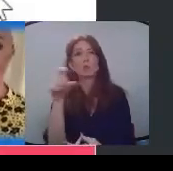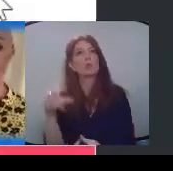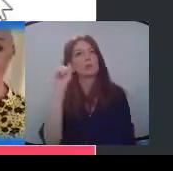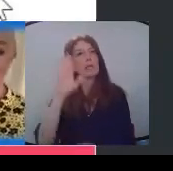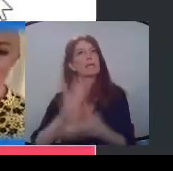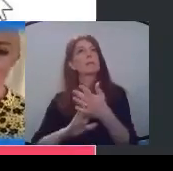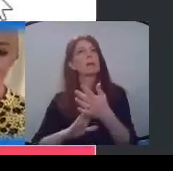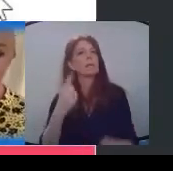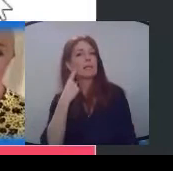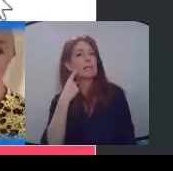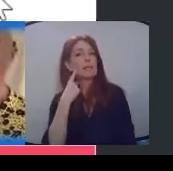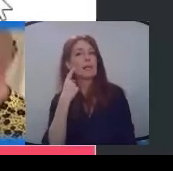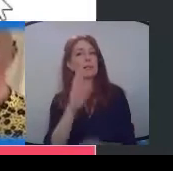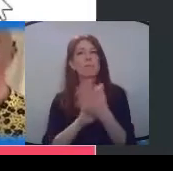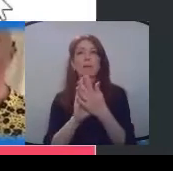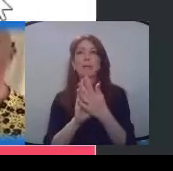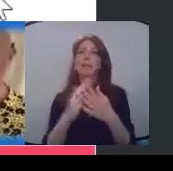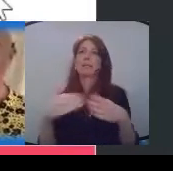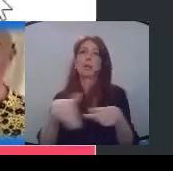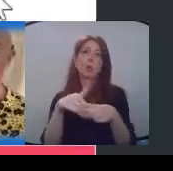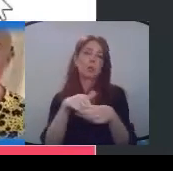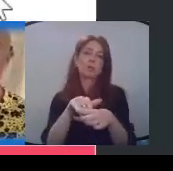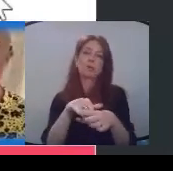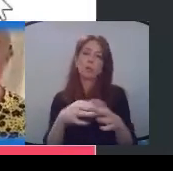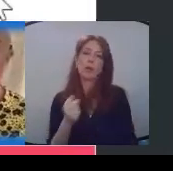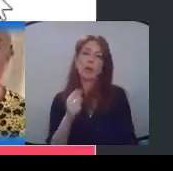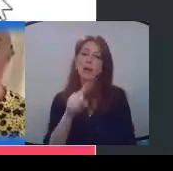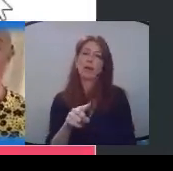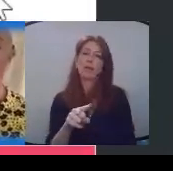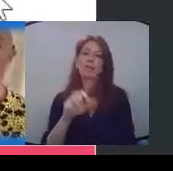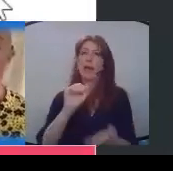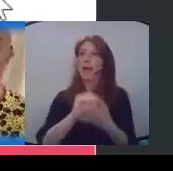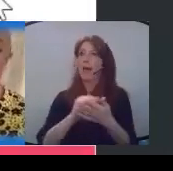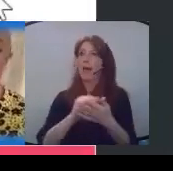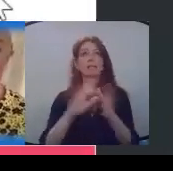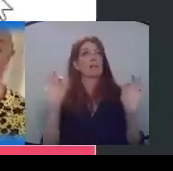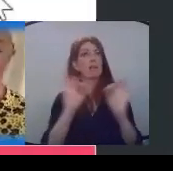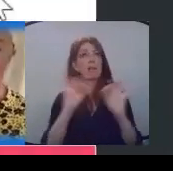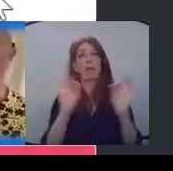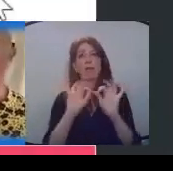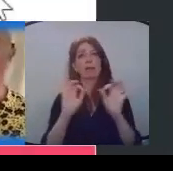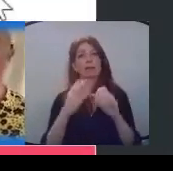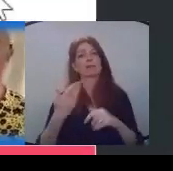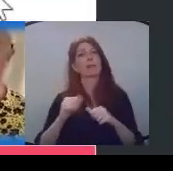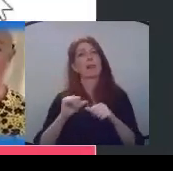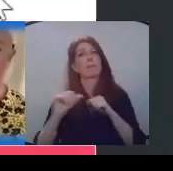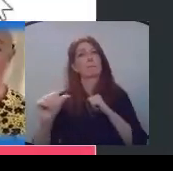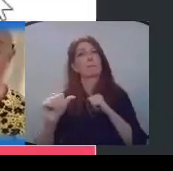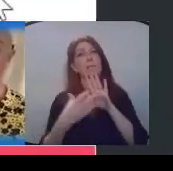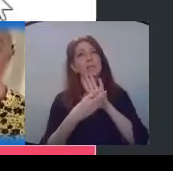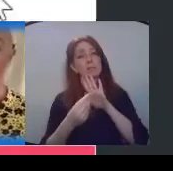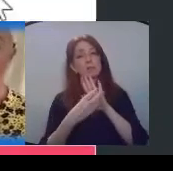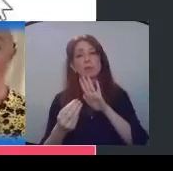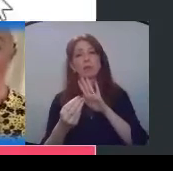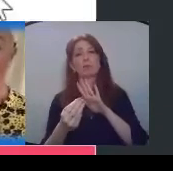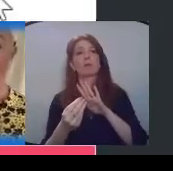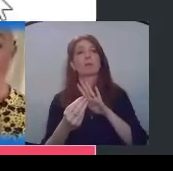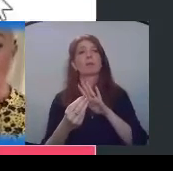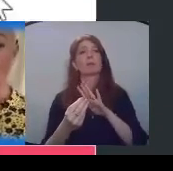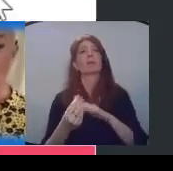So that makes us very inclusive. There are no ads in the app. Our business model is transactions. So only when you make money do we make